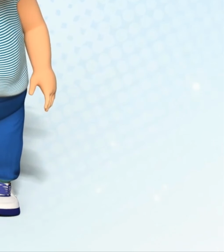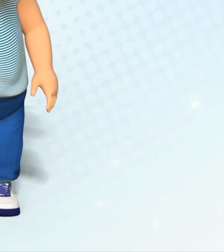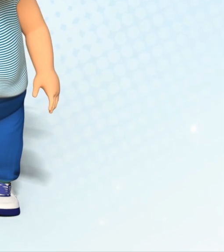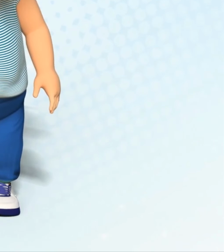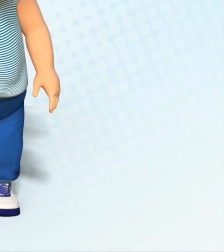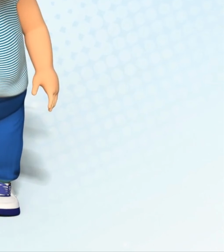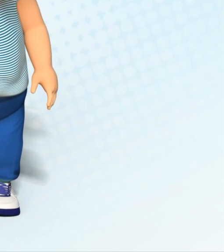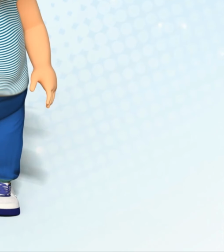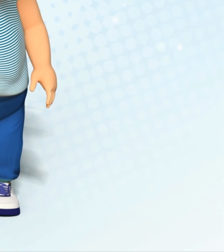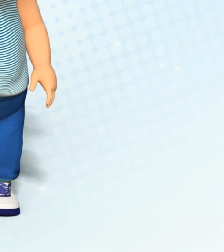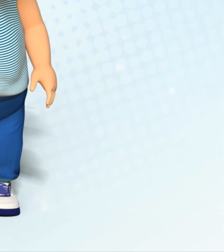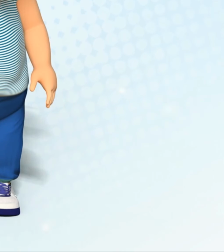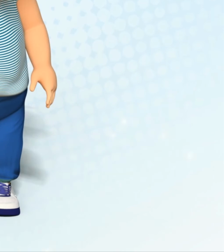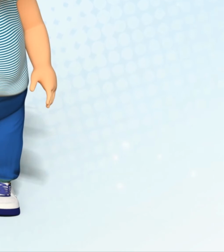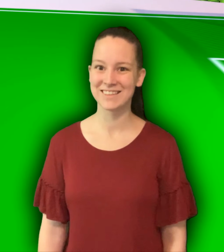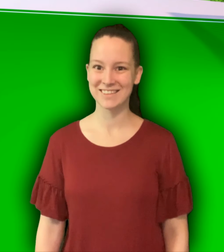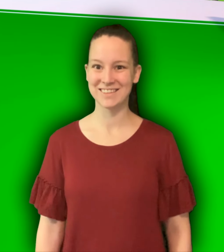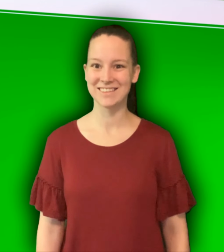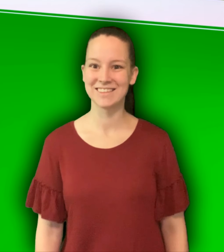Baby Tune